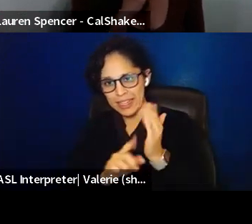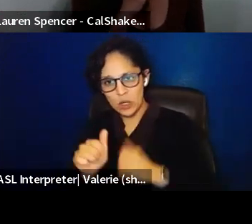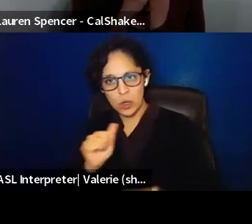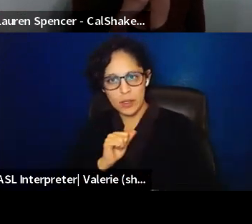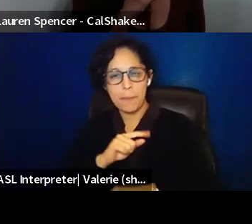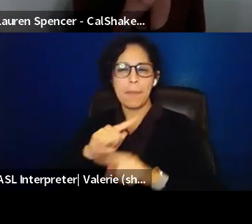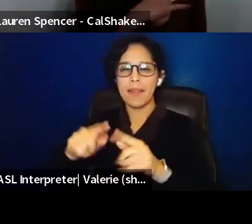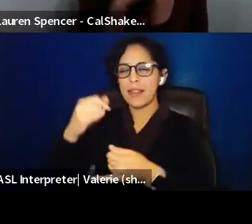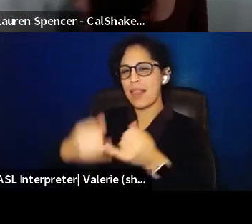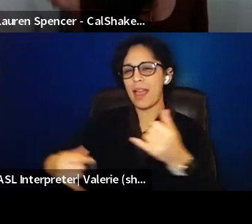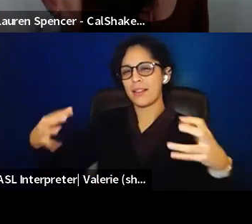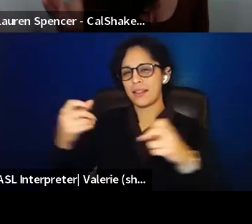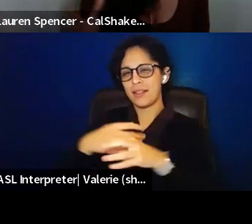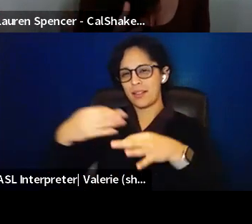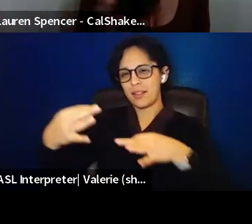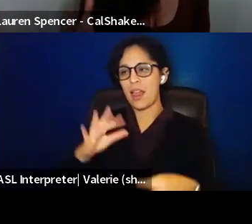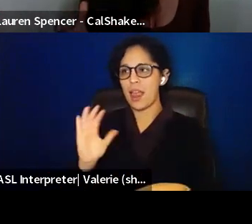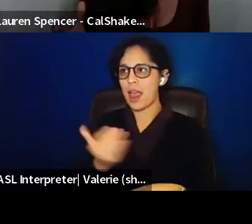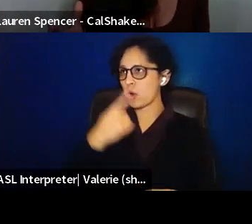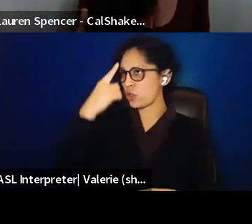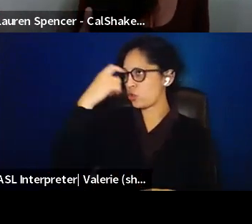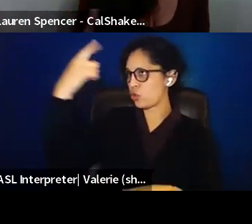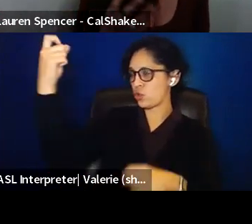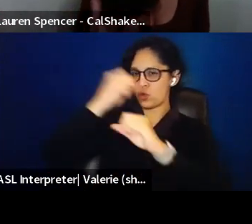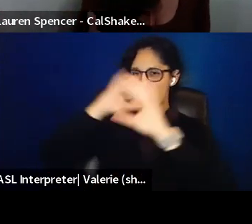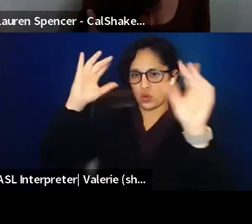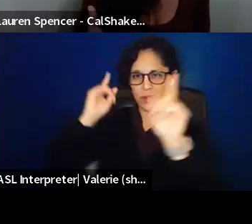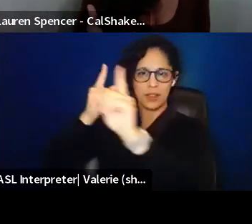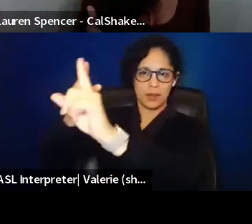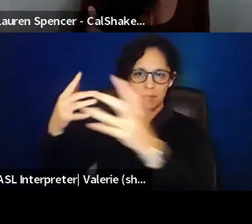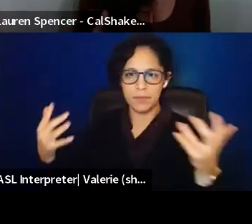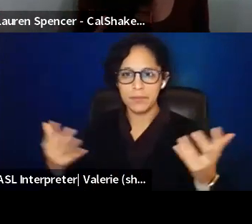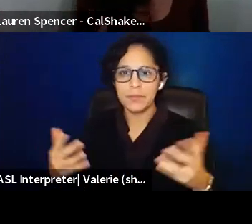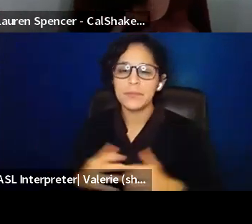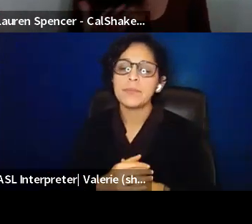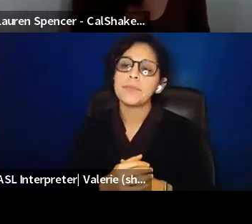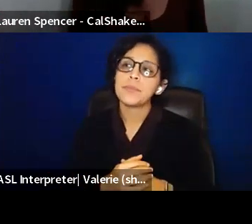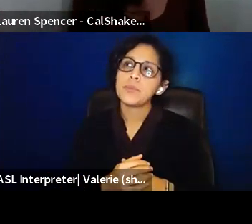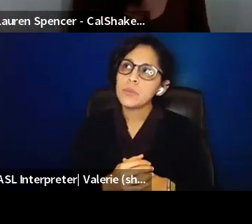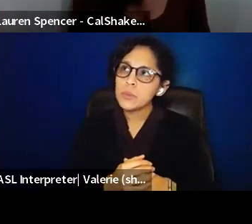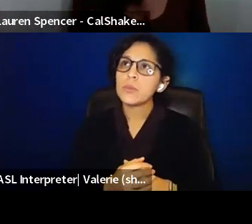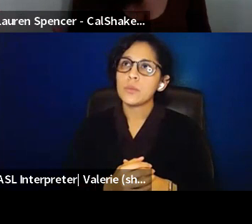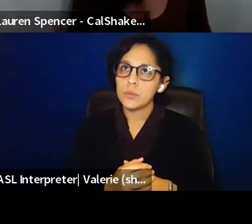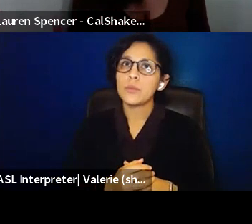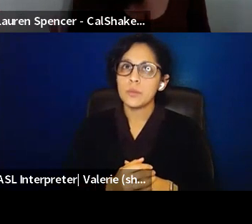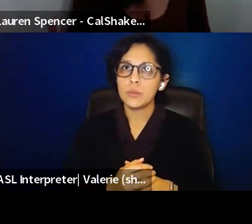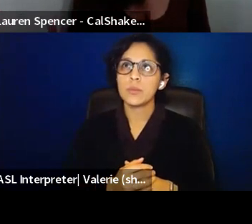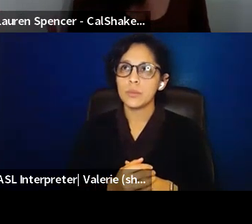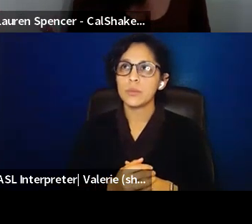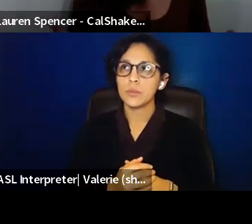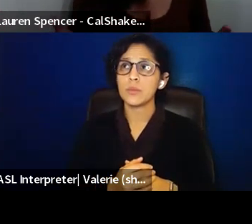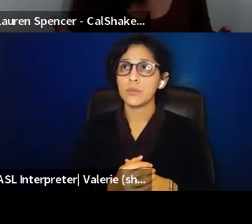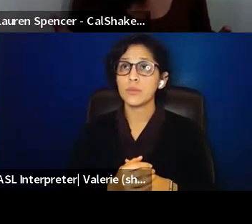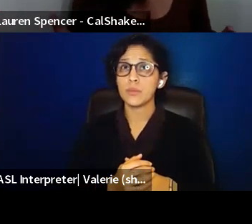is that the dream that we've been talking about is that this was in some ways a lab to think about